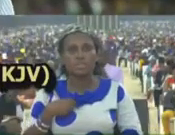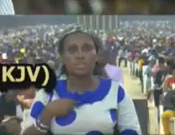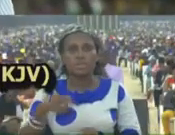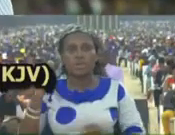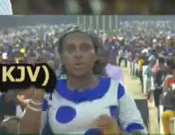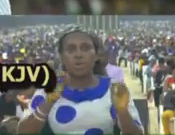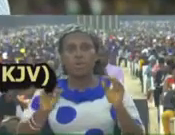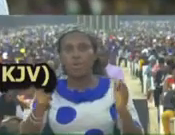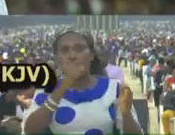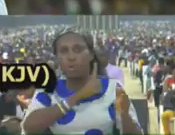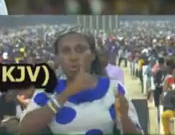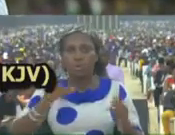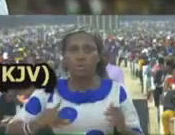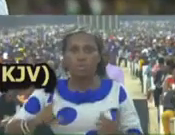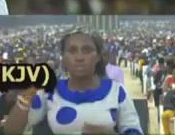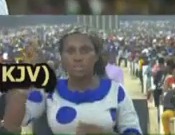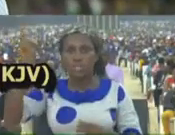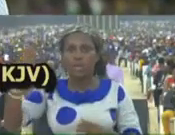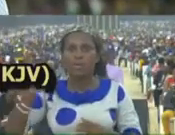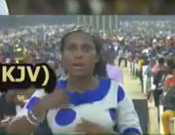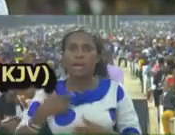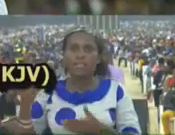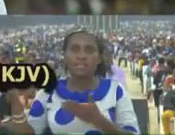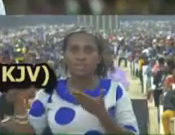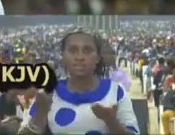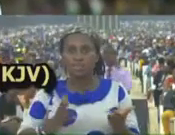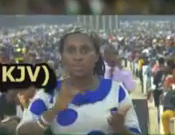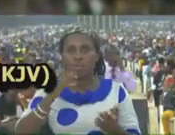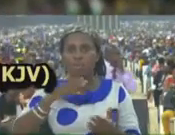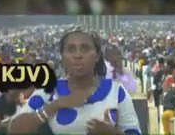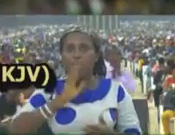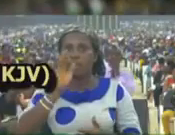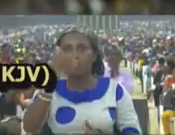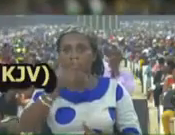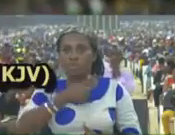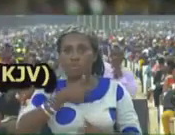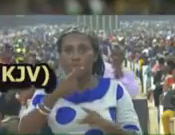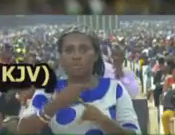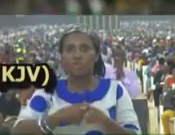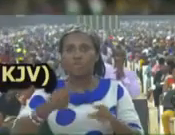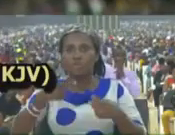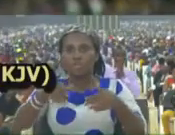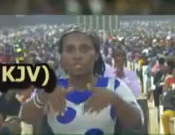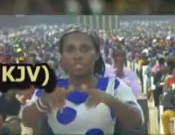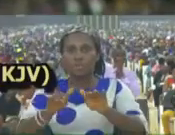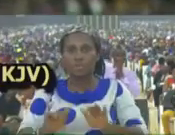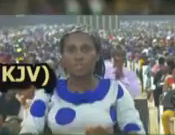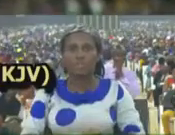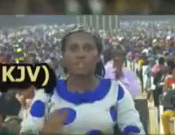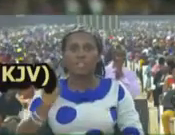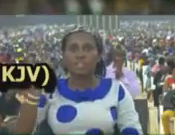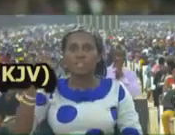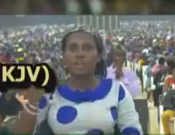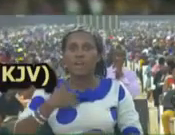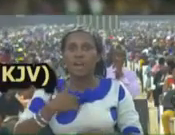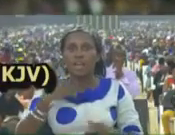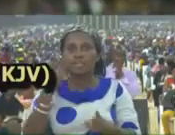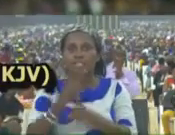O Lord, thou hast brought up my soul from the grave. Thou hast kept me